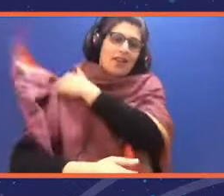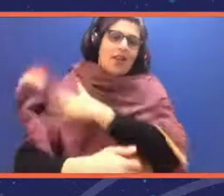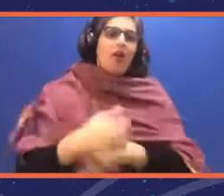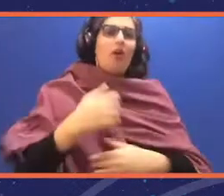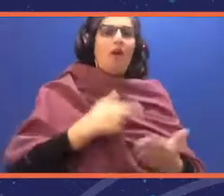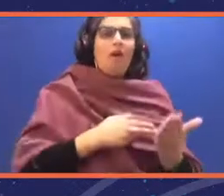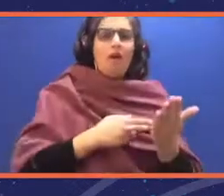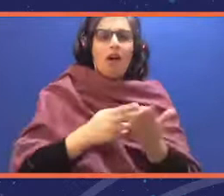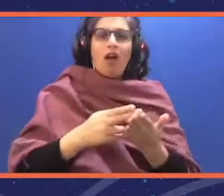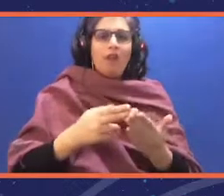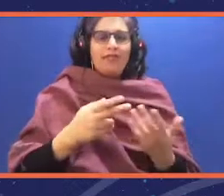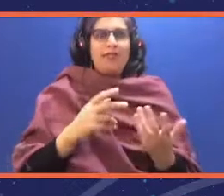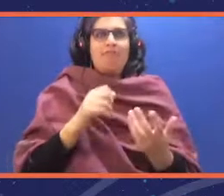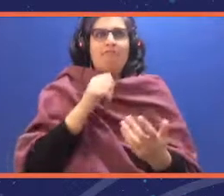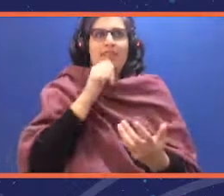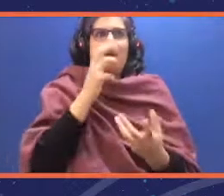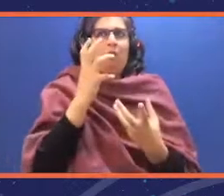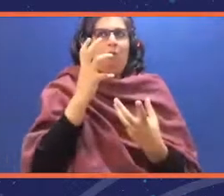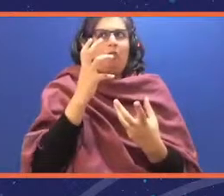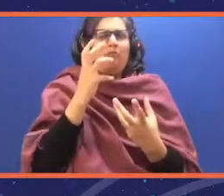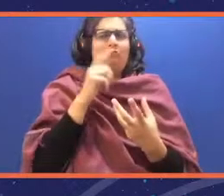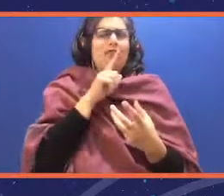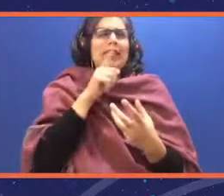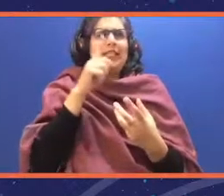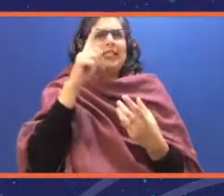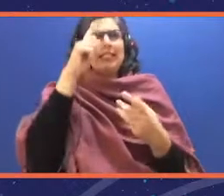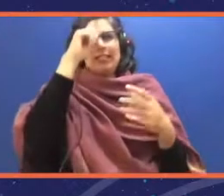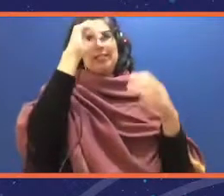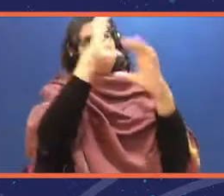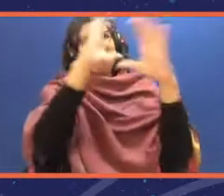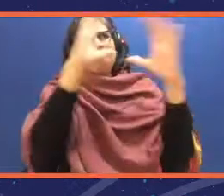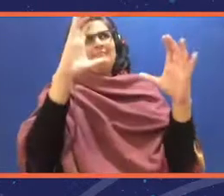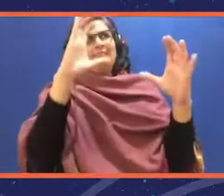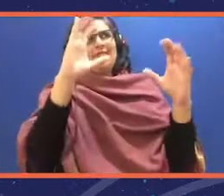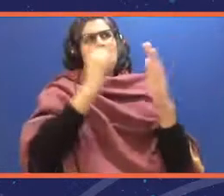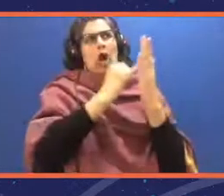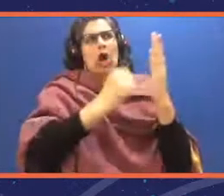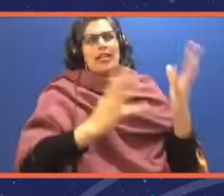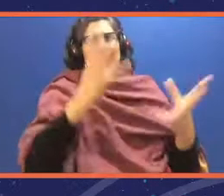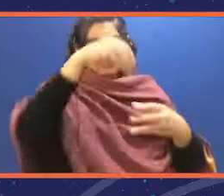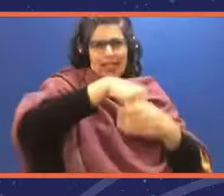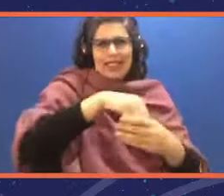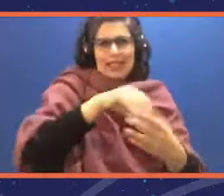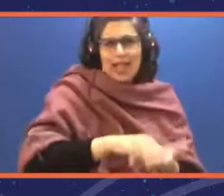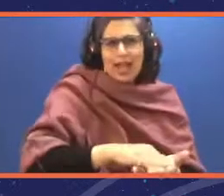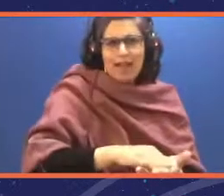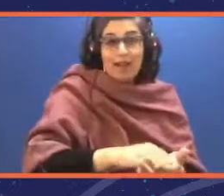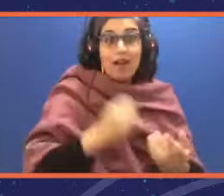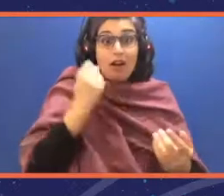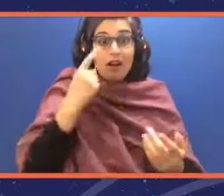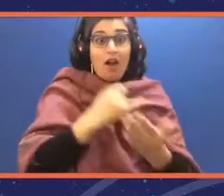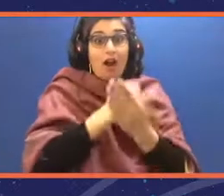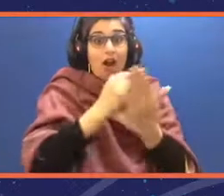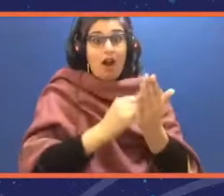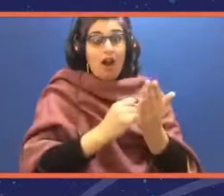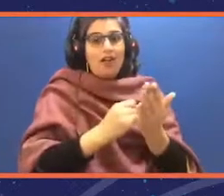considered within that place, and art many times it's seen as kind of something outside of or